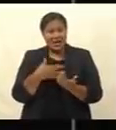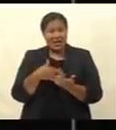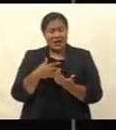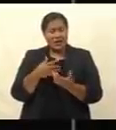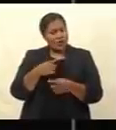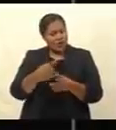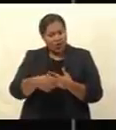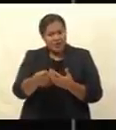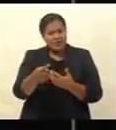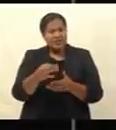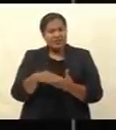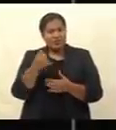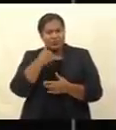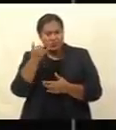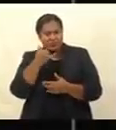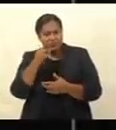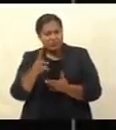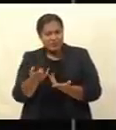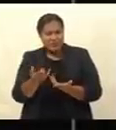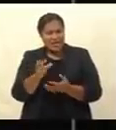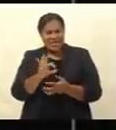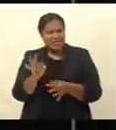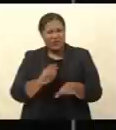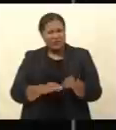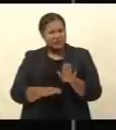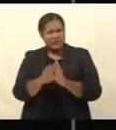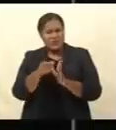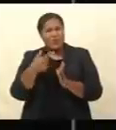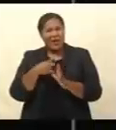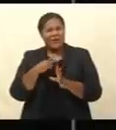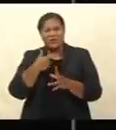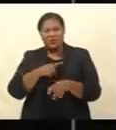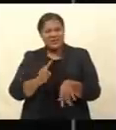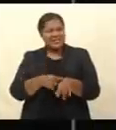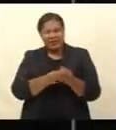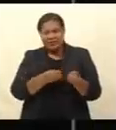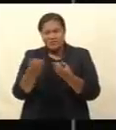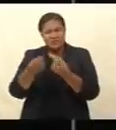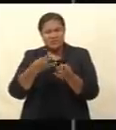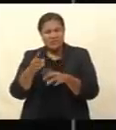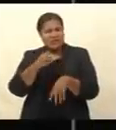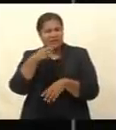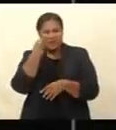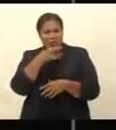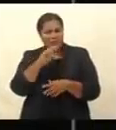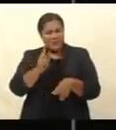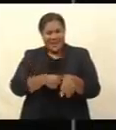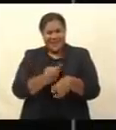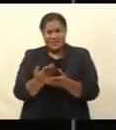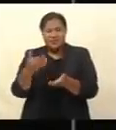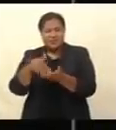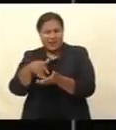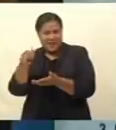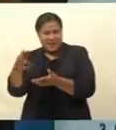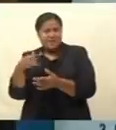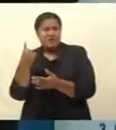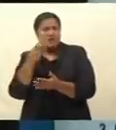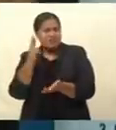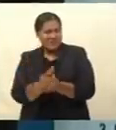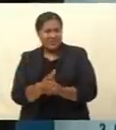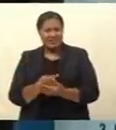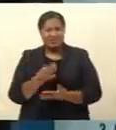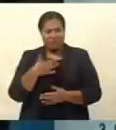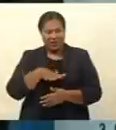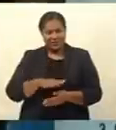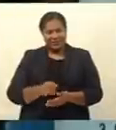gain from the system only succeeded in delaying the delivery of the food to Fijians with genuine reasons. We know where to